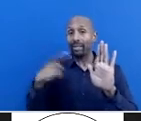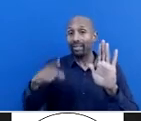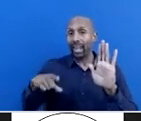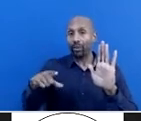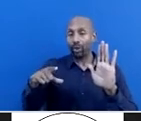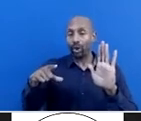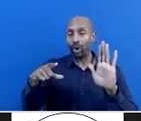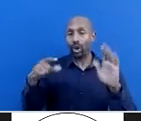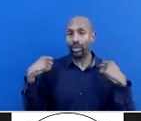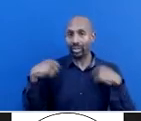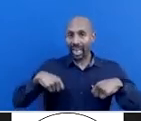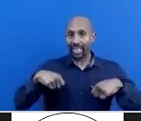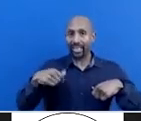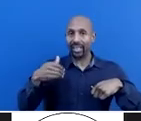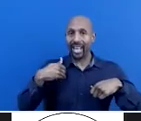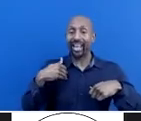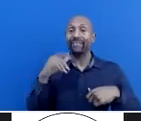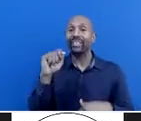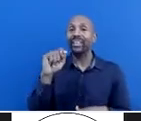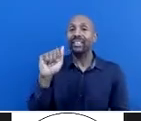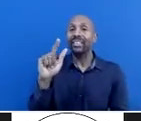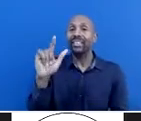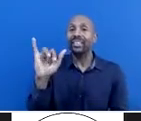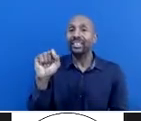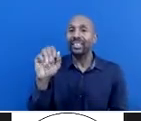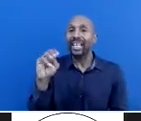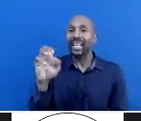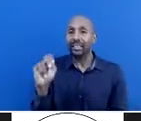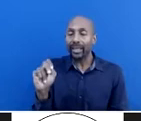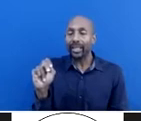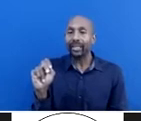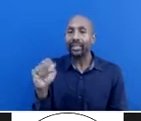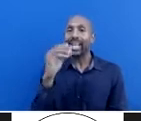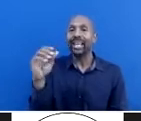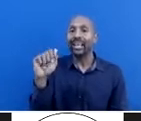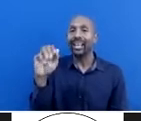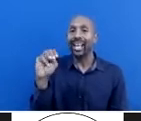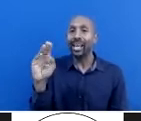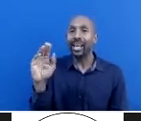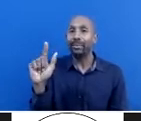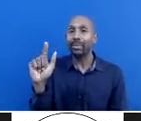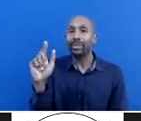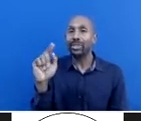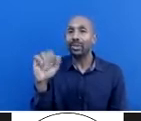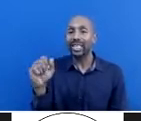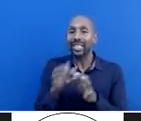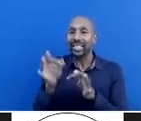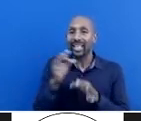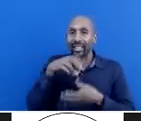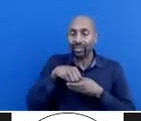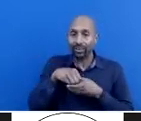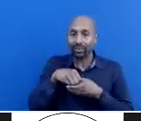talismans sewn into it, amulets of various kinds. The